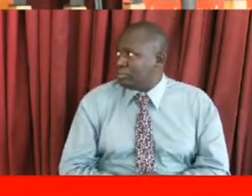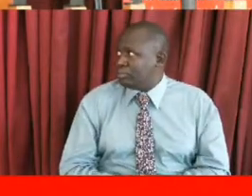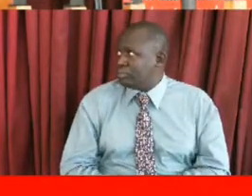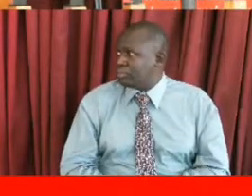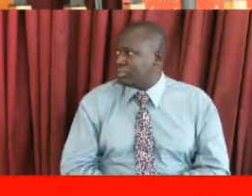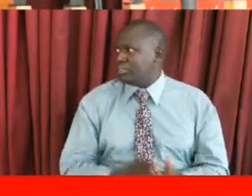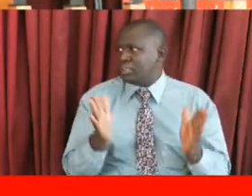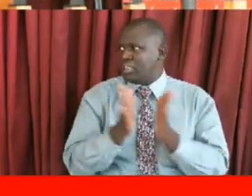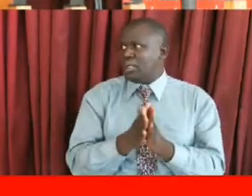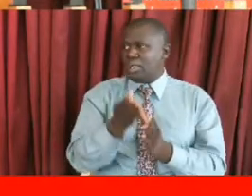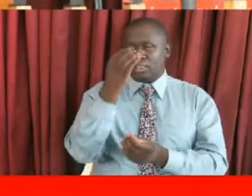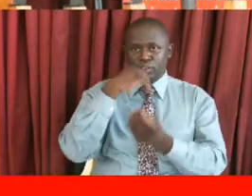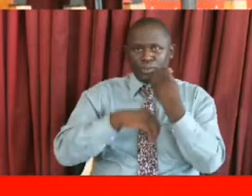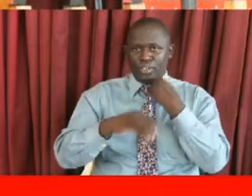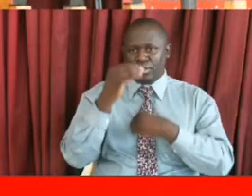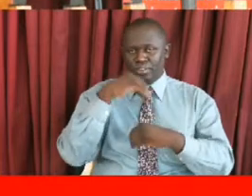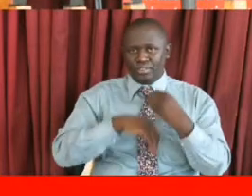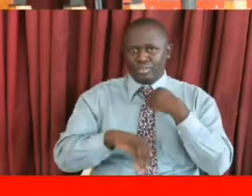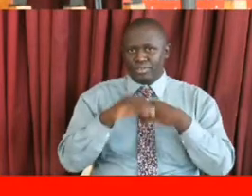swallow